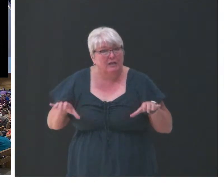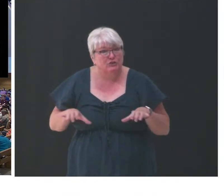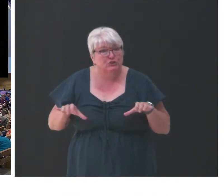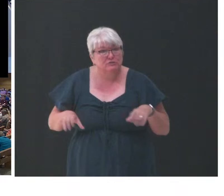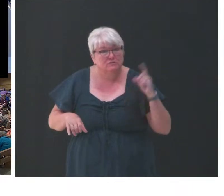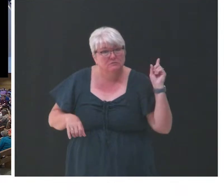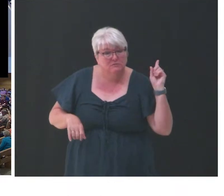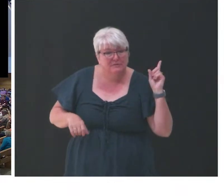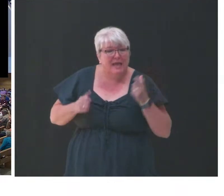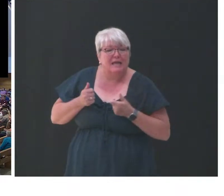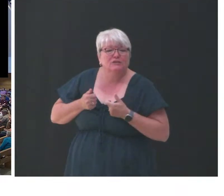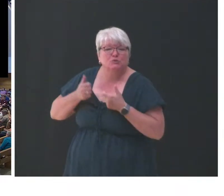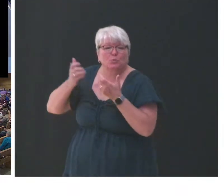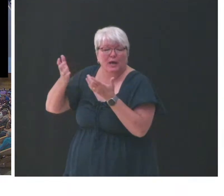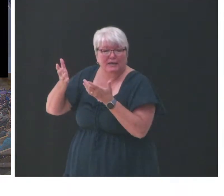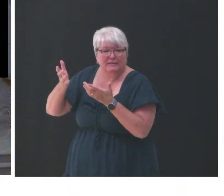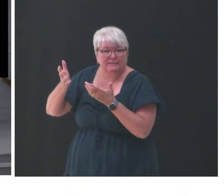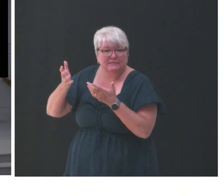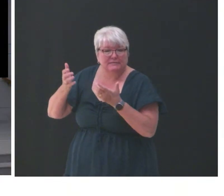way.